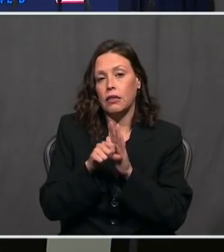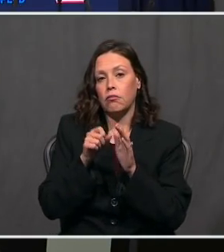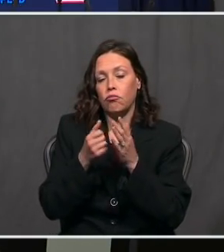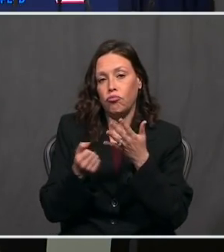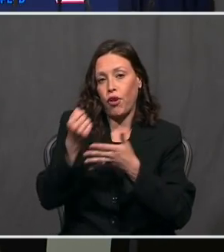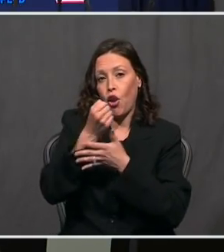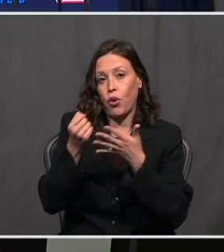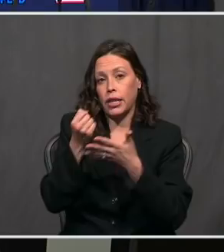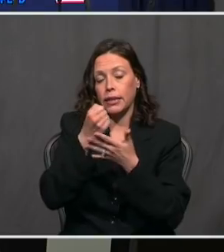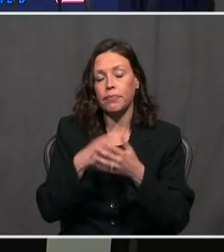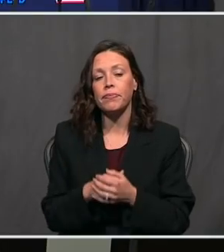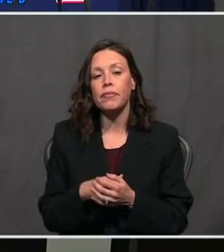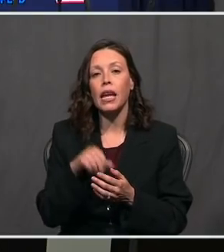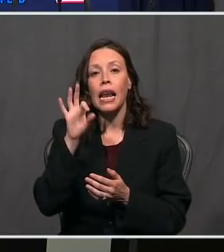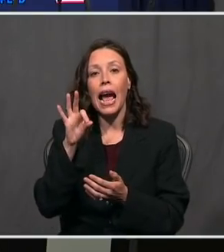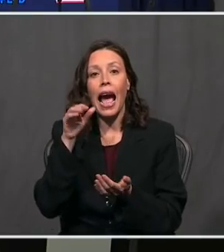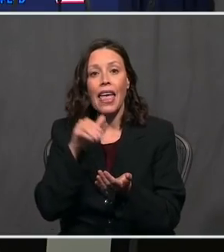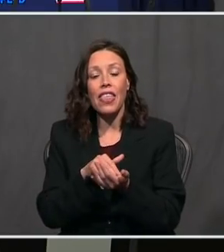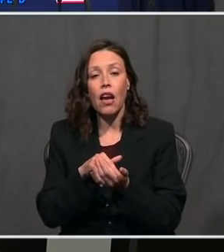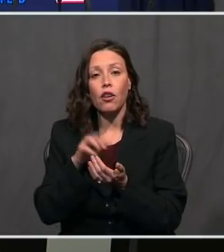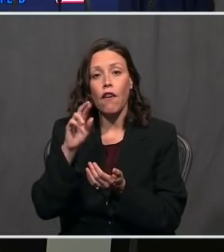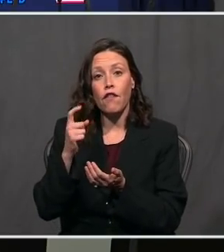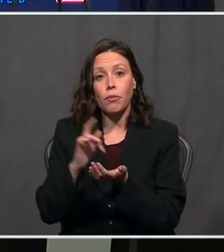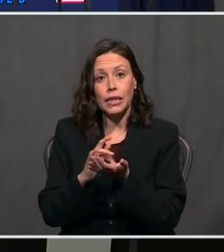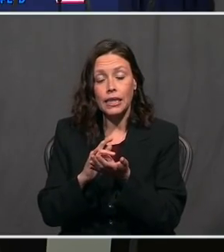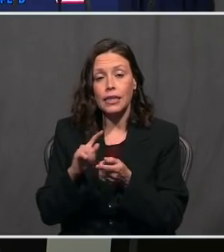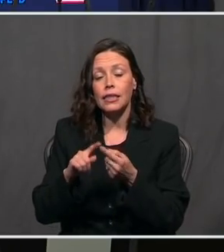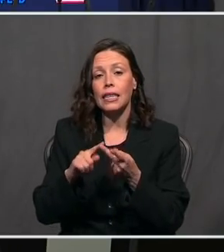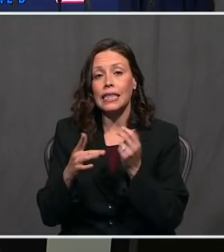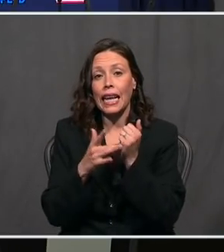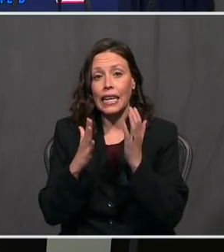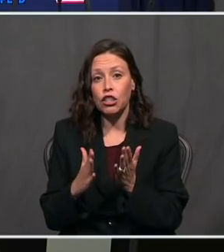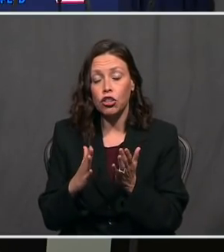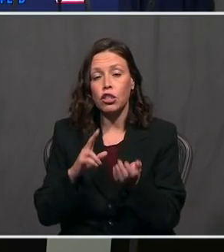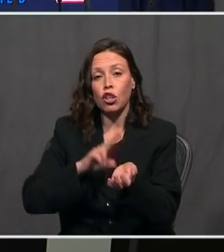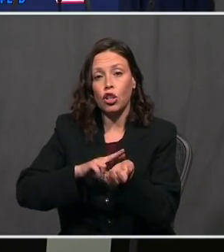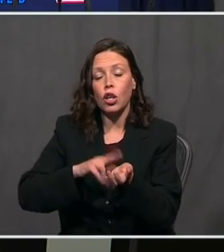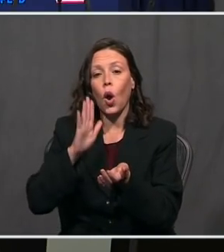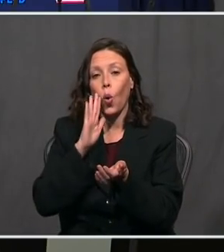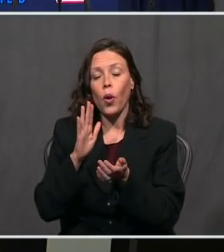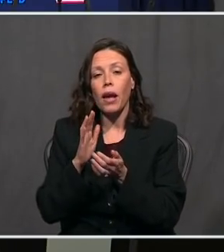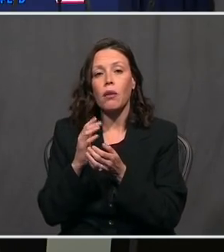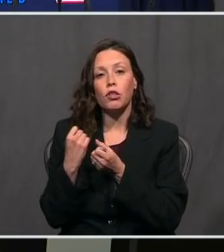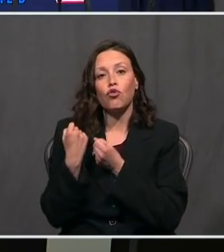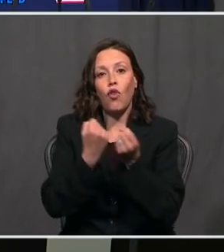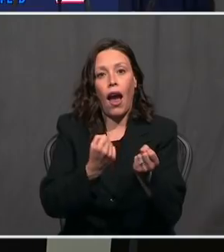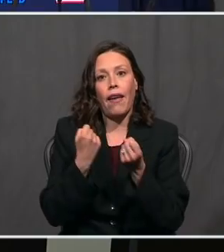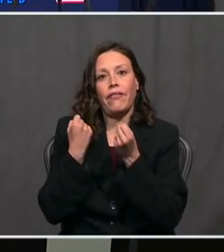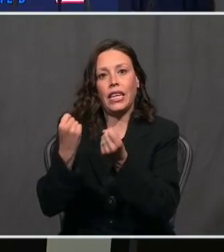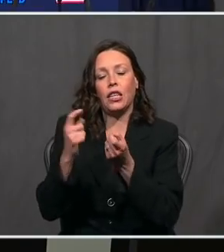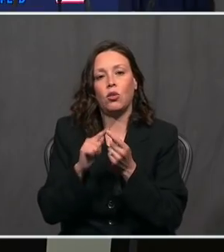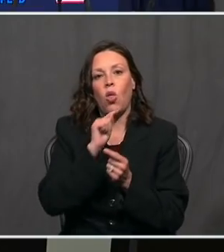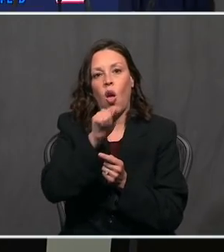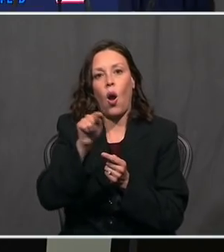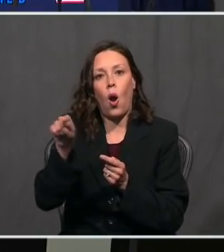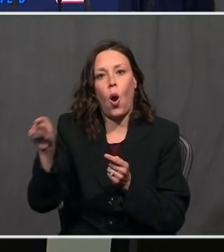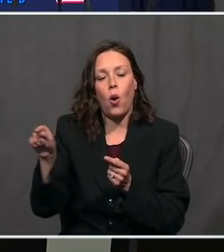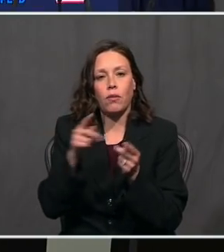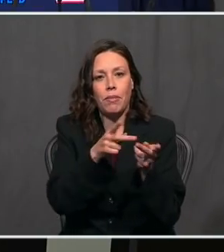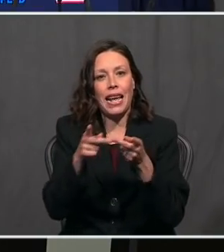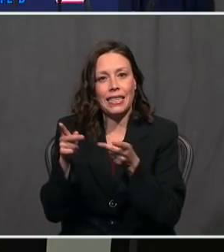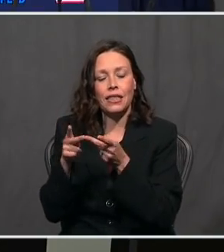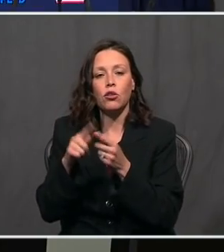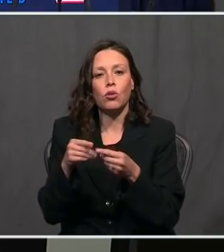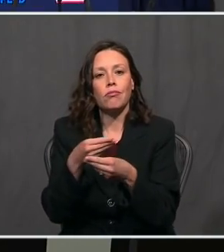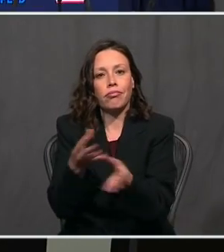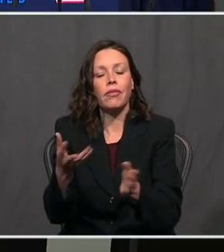putting 9,000 pharmacists, technicians, and nurses on the road that will actually go to the facilities to administer